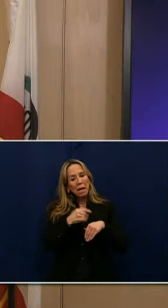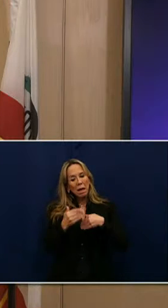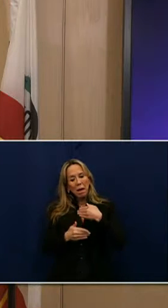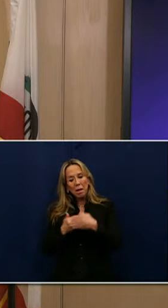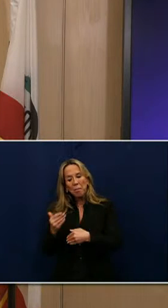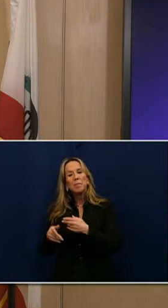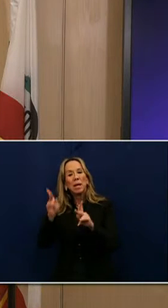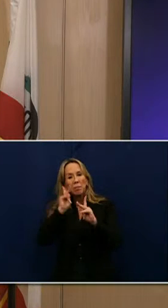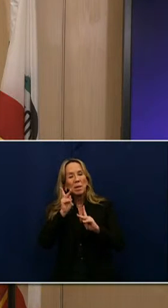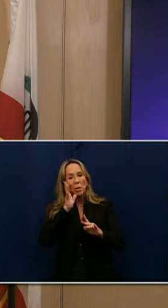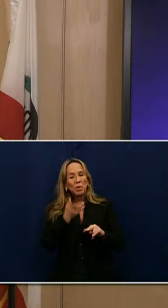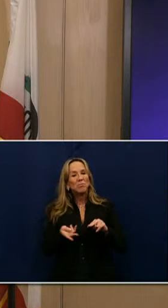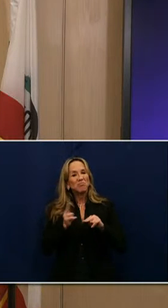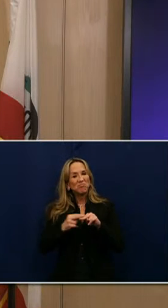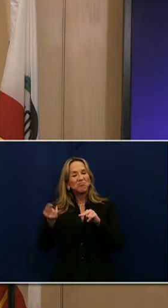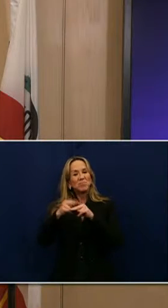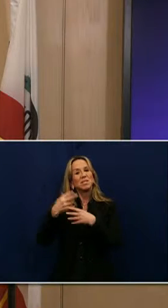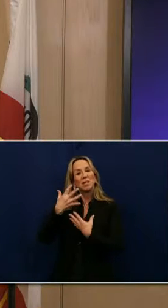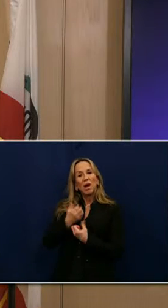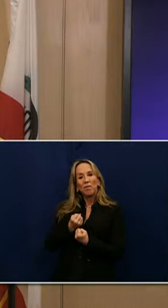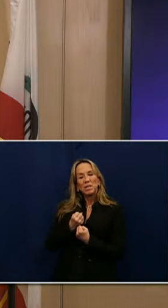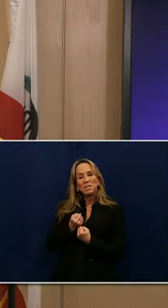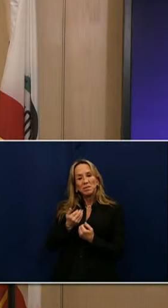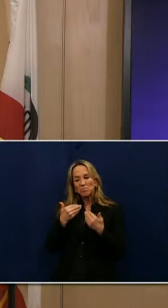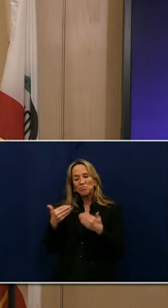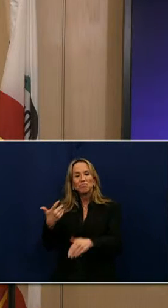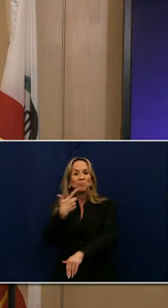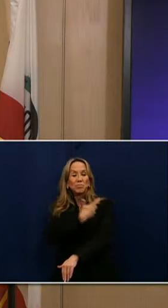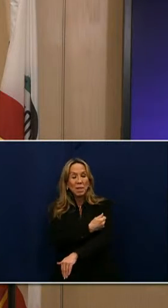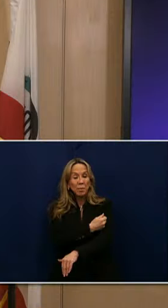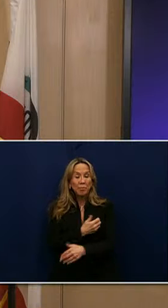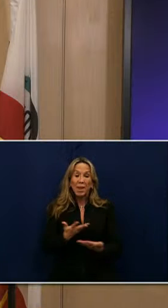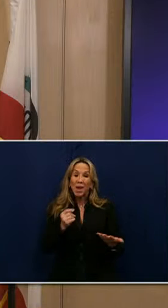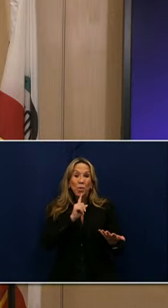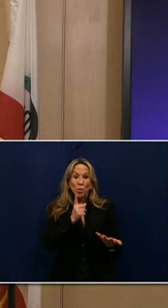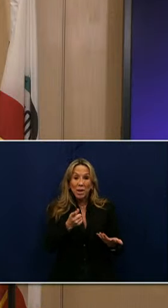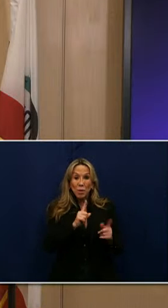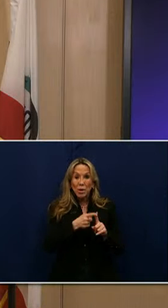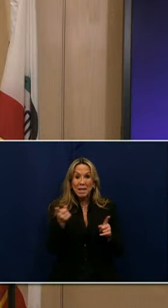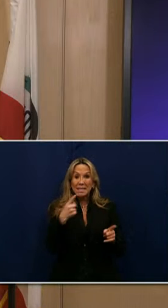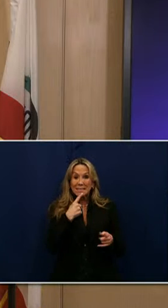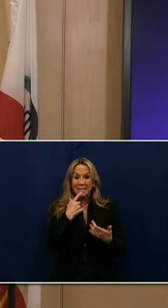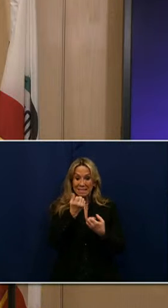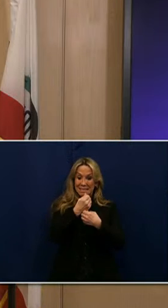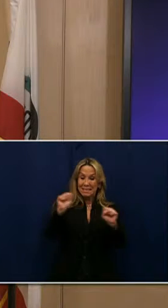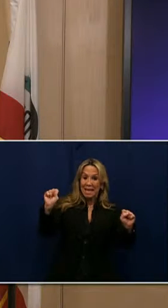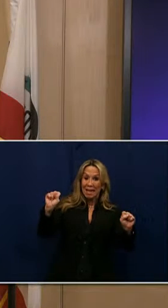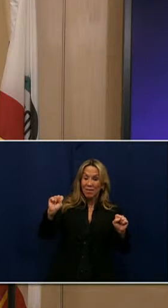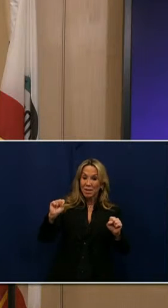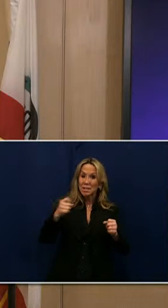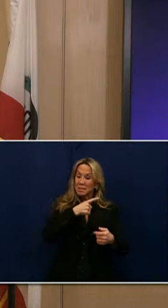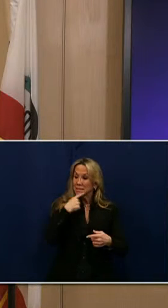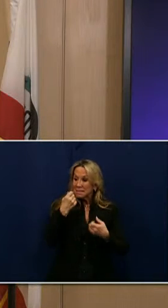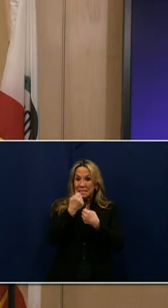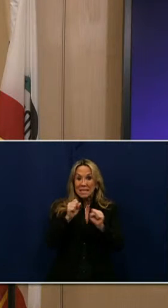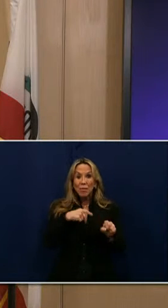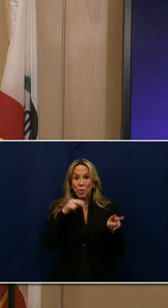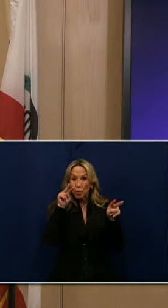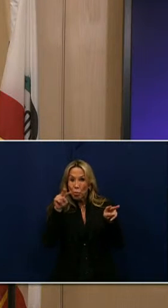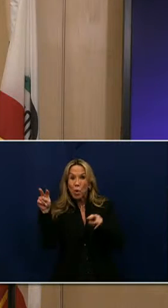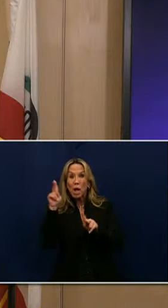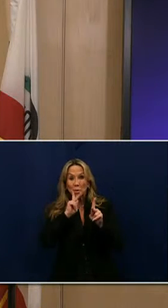confidence. And, you know, at the end of the day, when it's shown to be safe, when the healthcare experts have said it's safe, when we've been able to watch people take